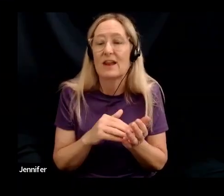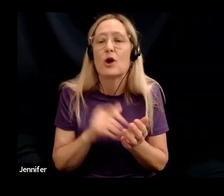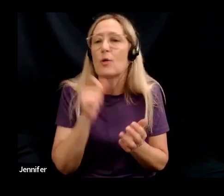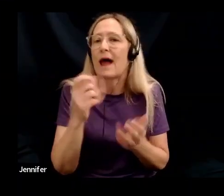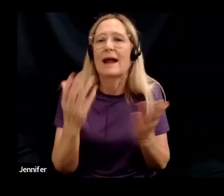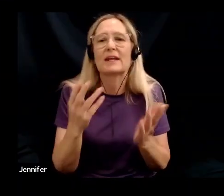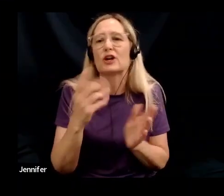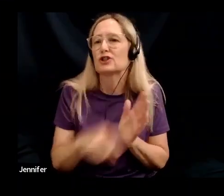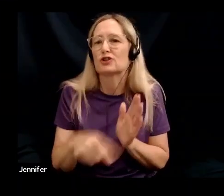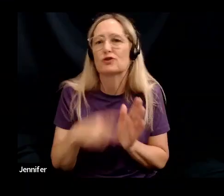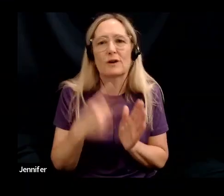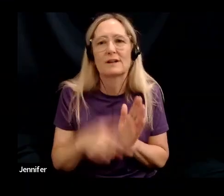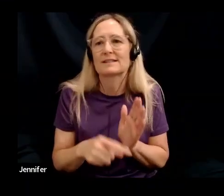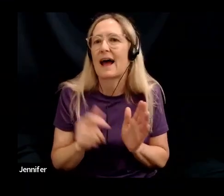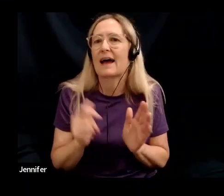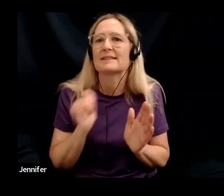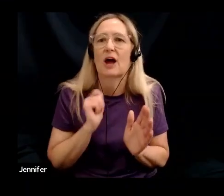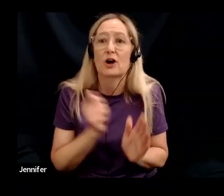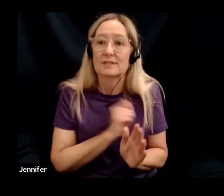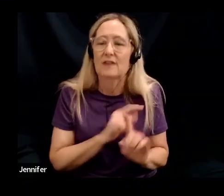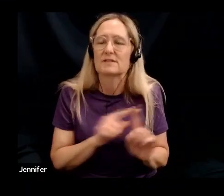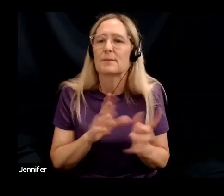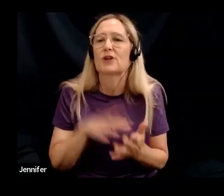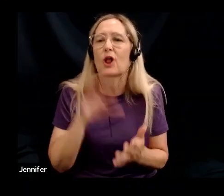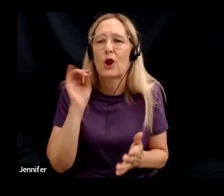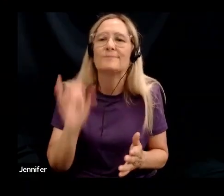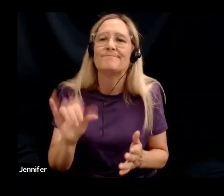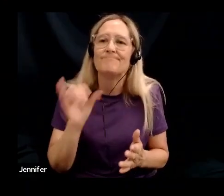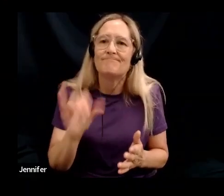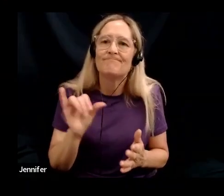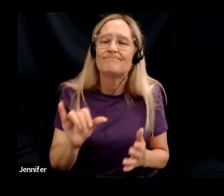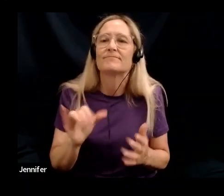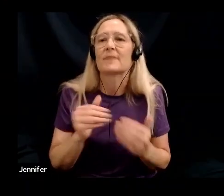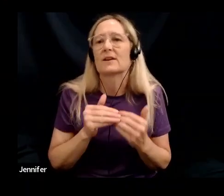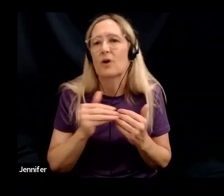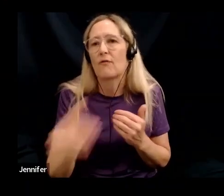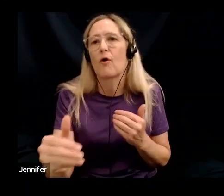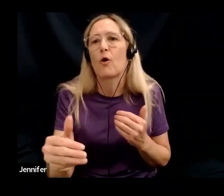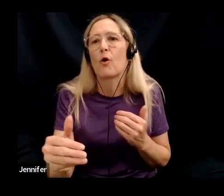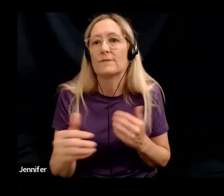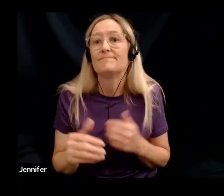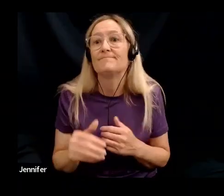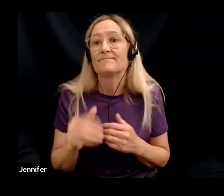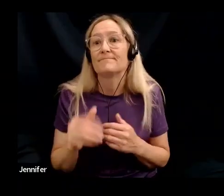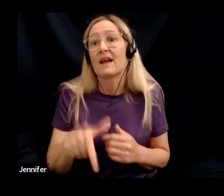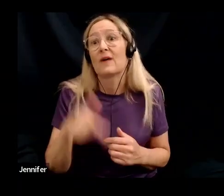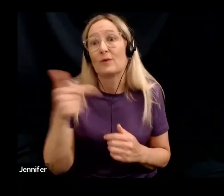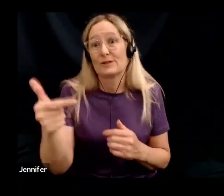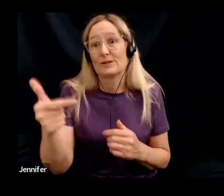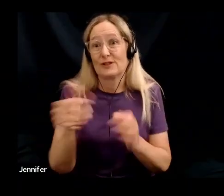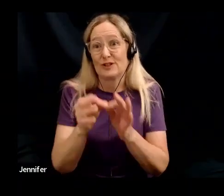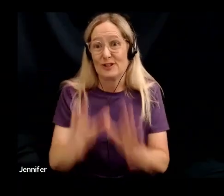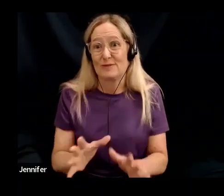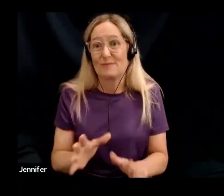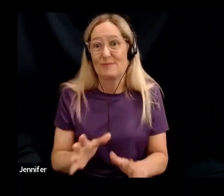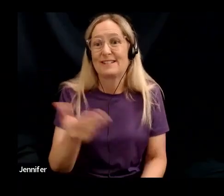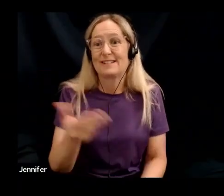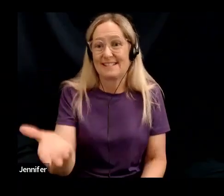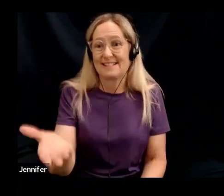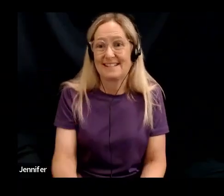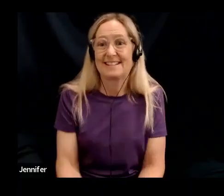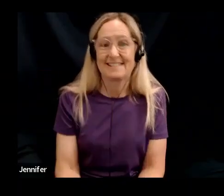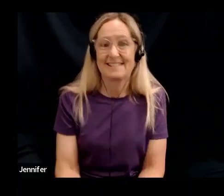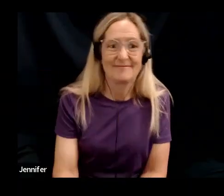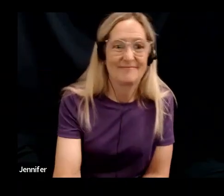not here to judge our past selves, but continue to learn and move forward. But I know a lot of people might use the